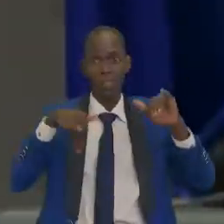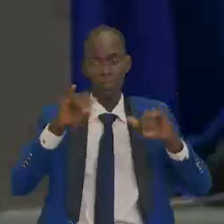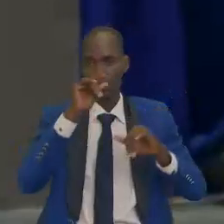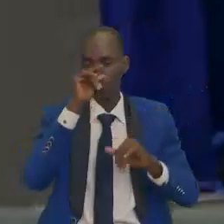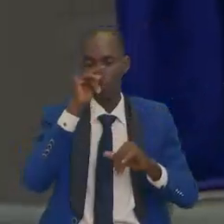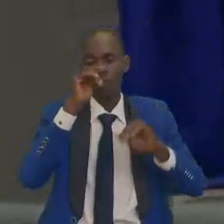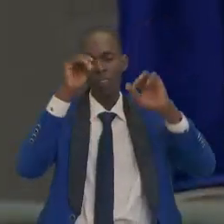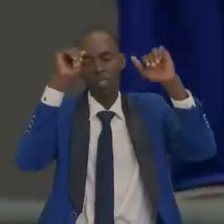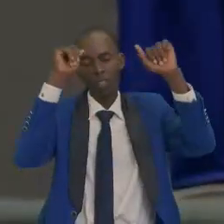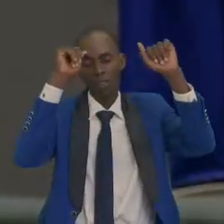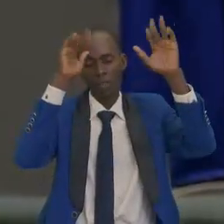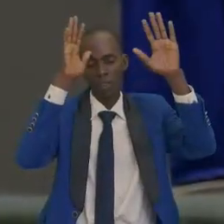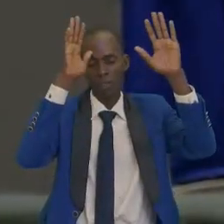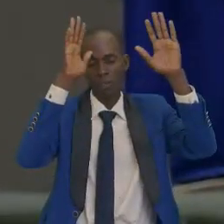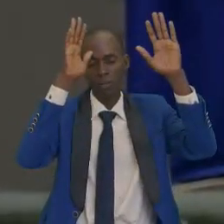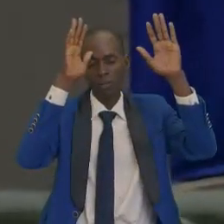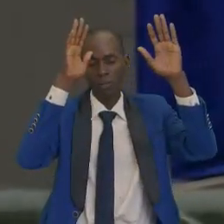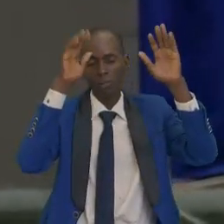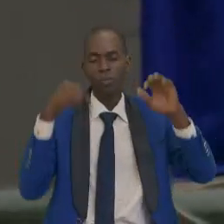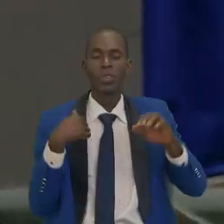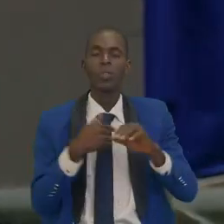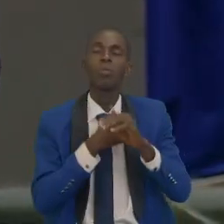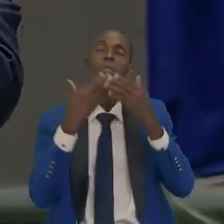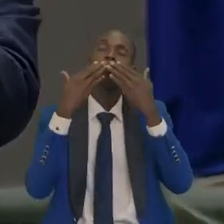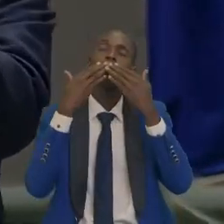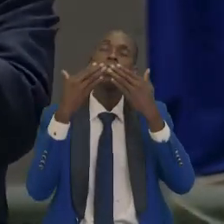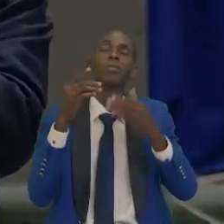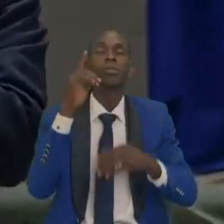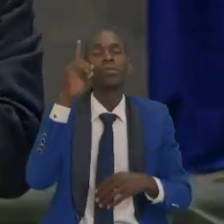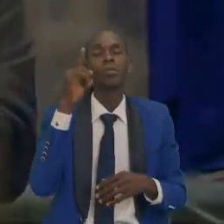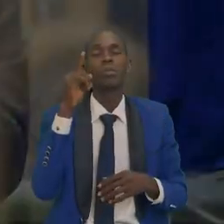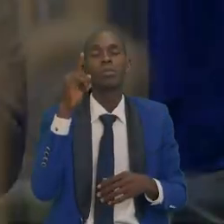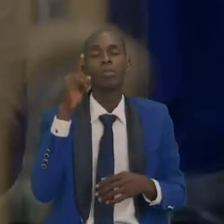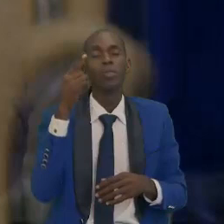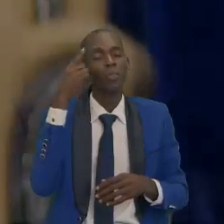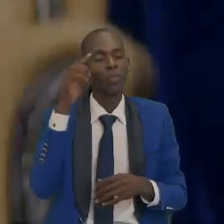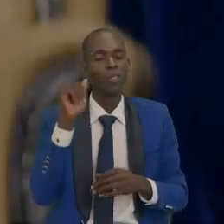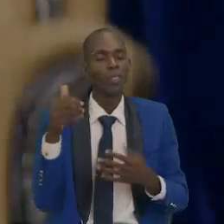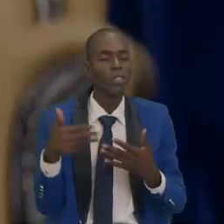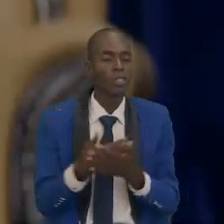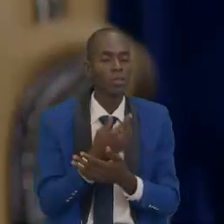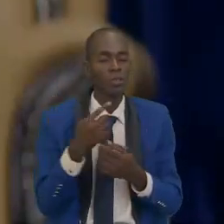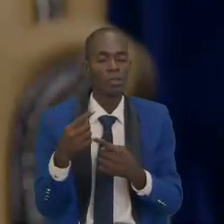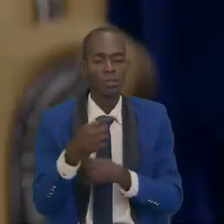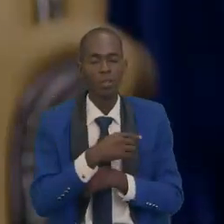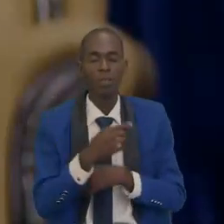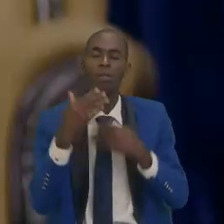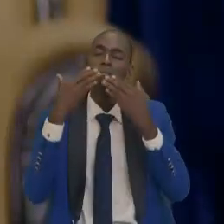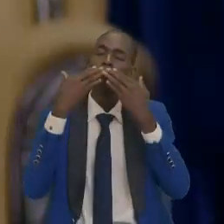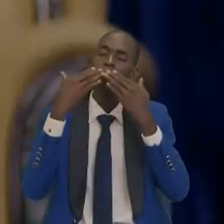father well thank you for a new day thank you